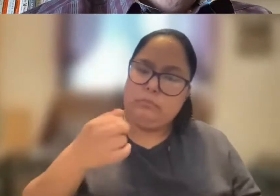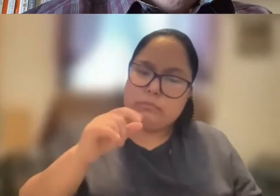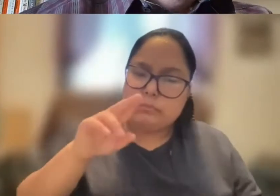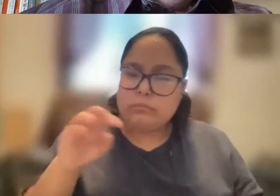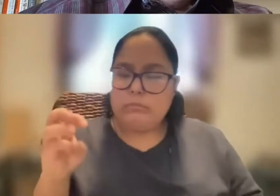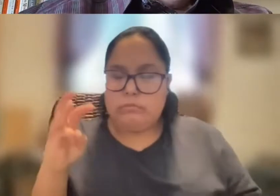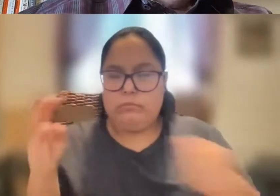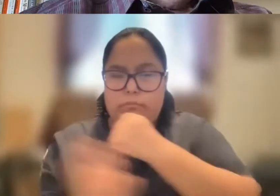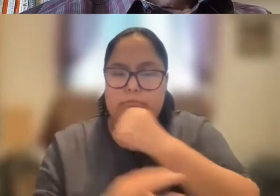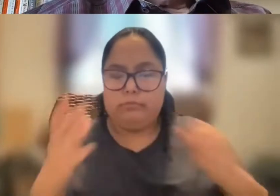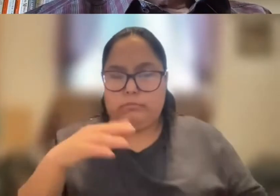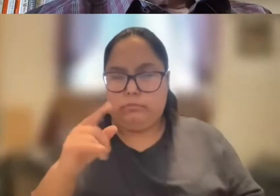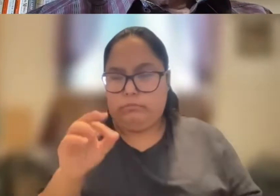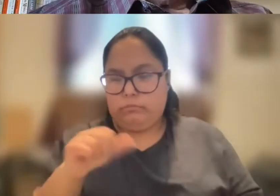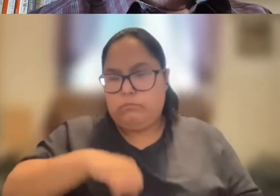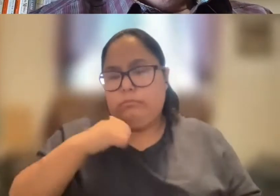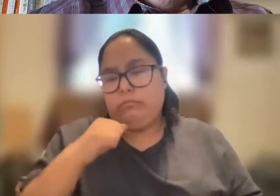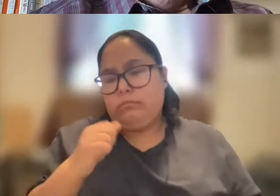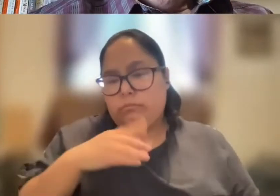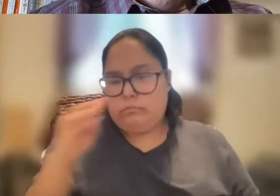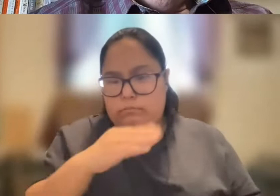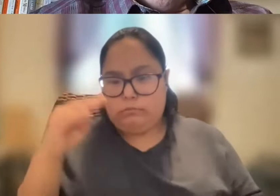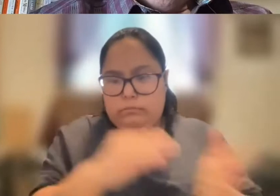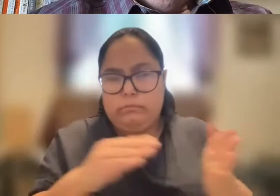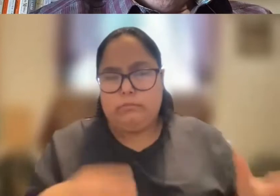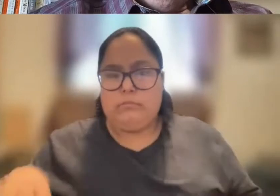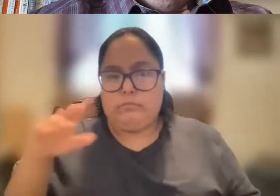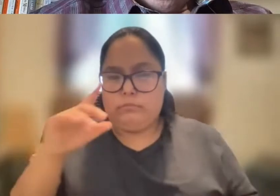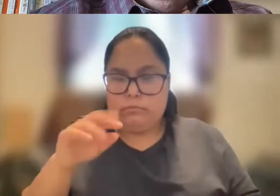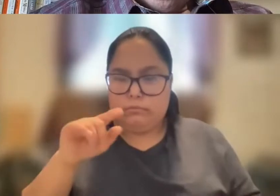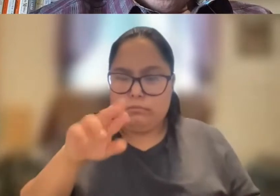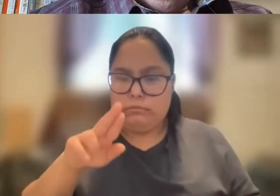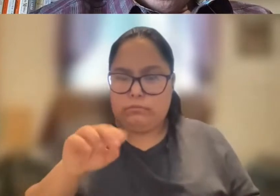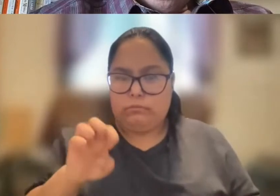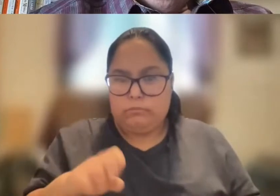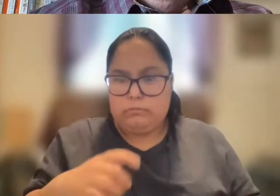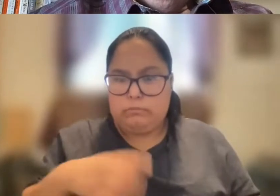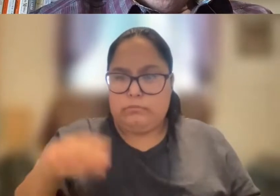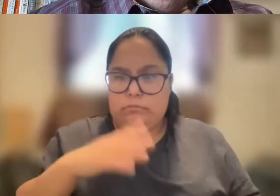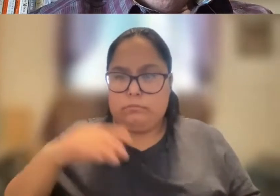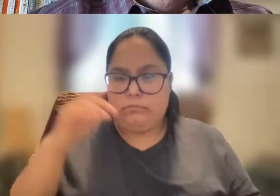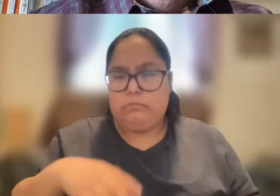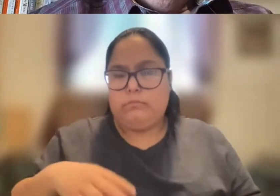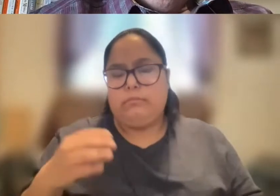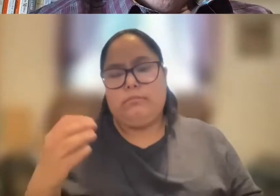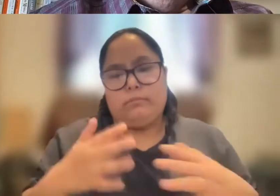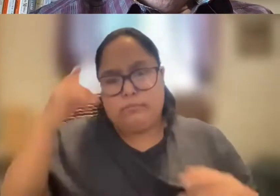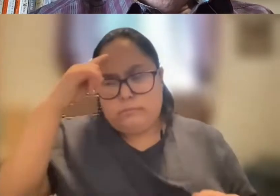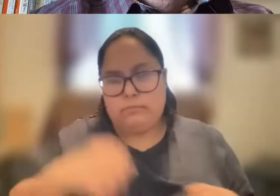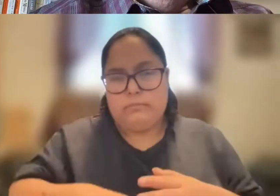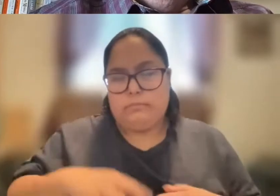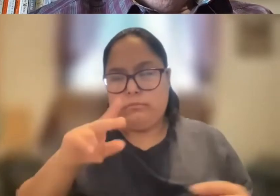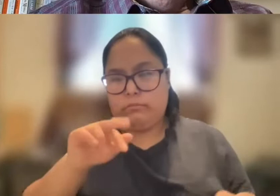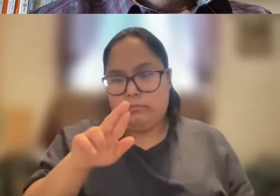Pride Week, we have the flag up. And again, another first, we had our pride flag put up in the middle of the training area in Wainwright when we're doing